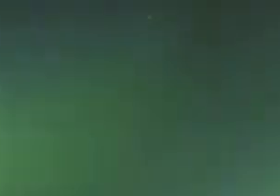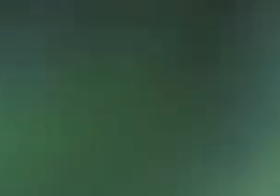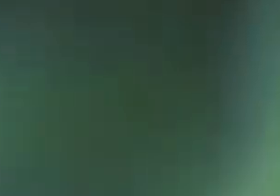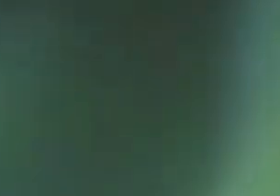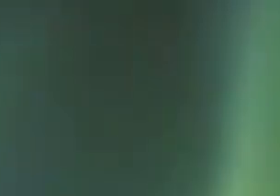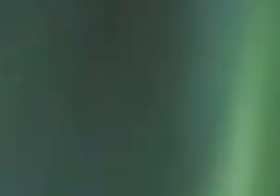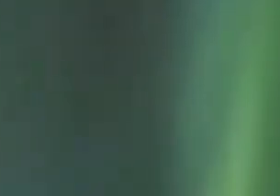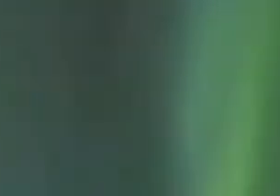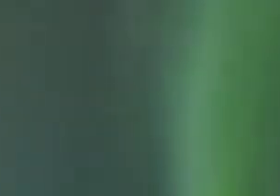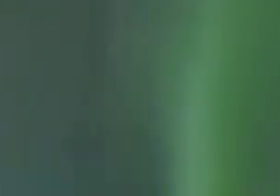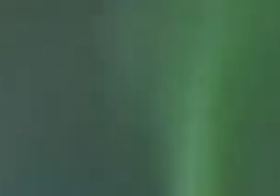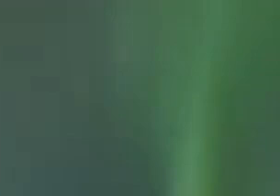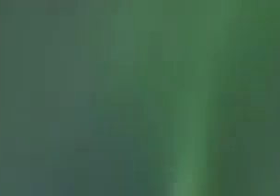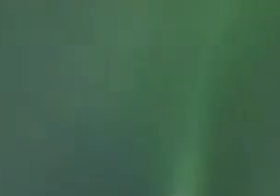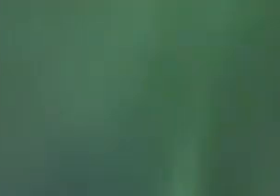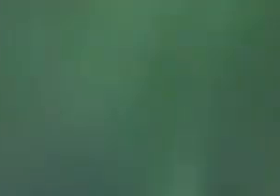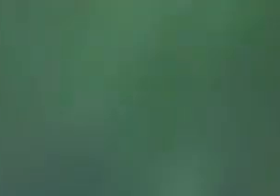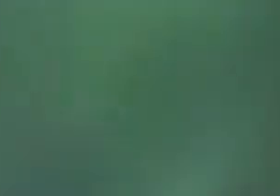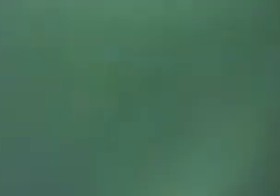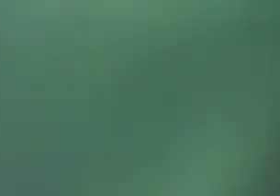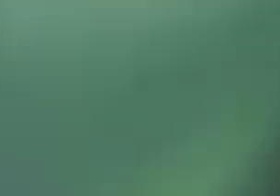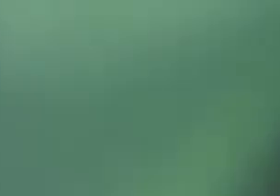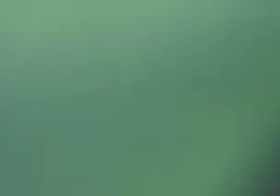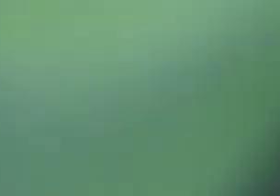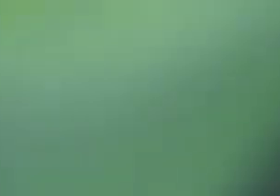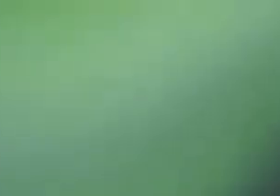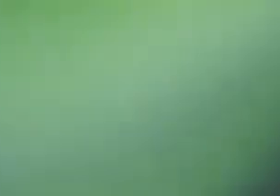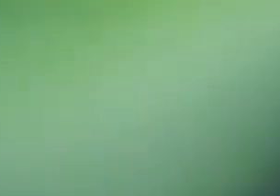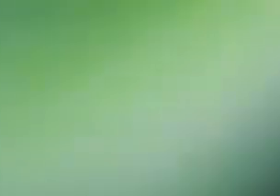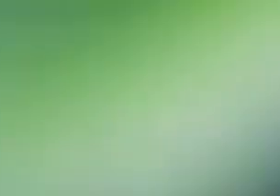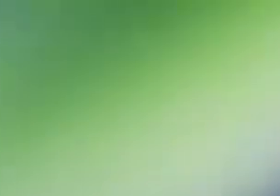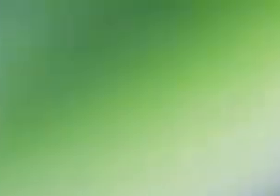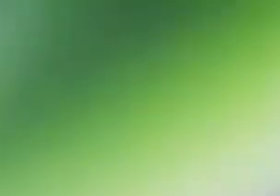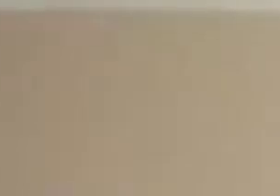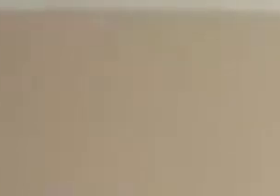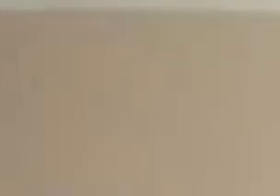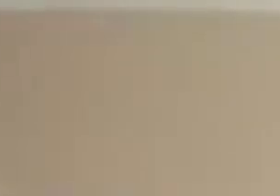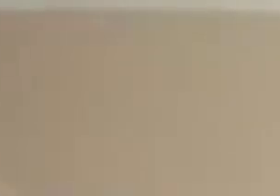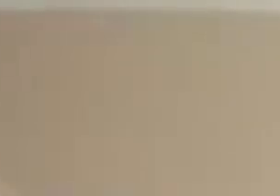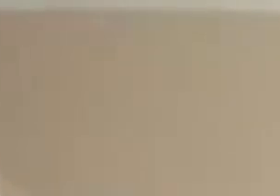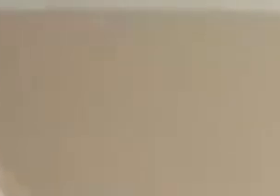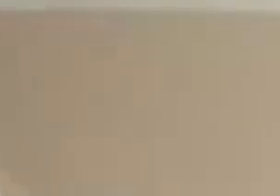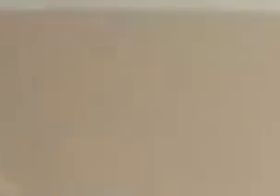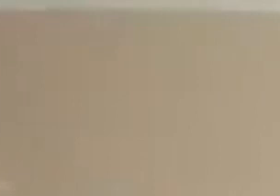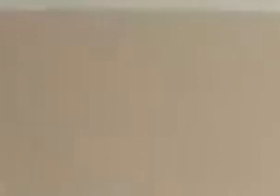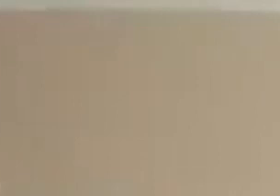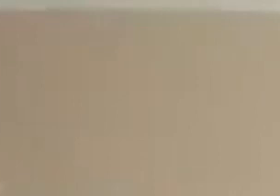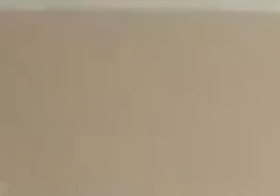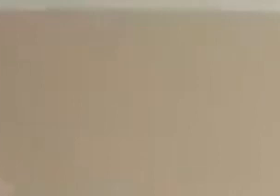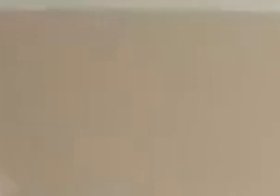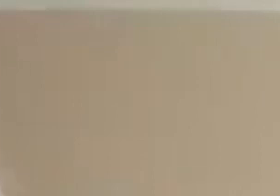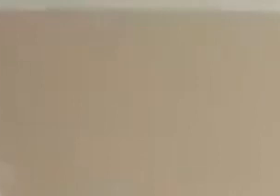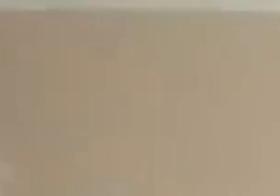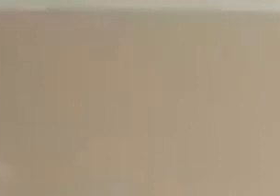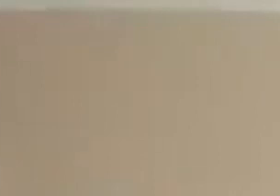or being at their home school? Is there anything that they need to be aware of? So the most important part is to go to the parent